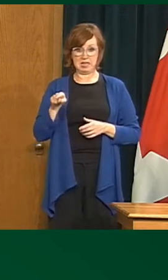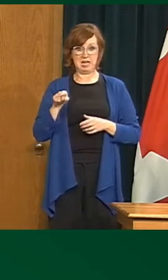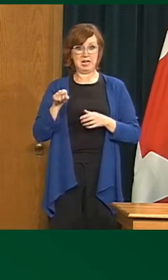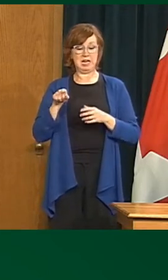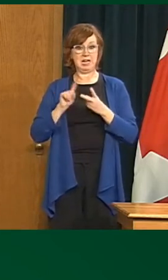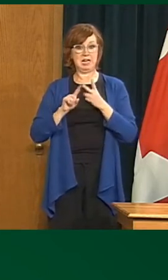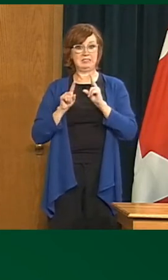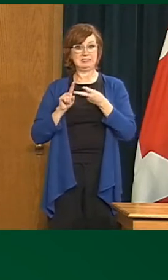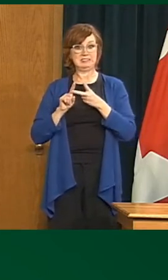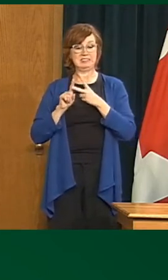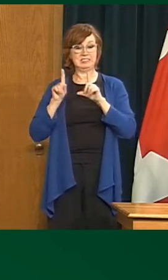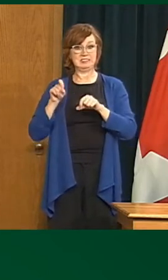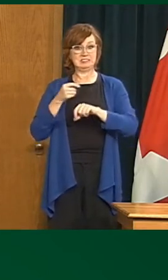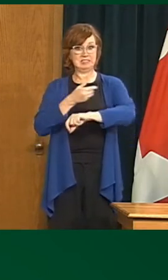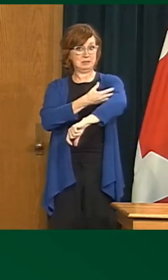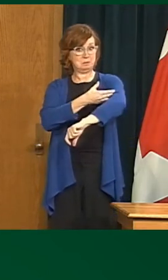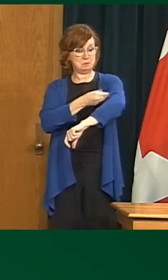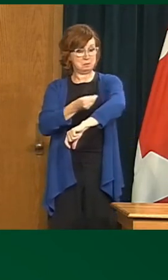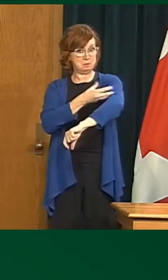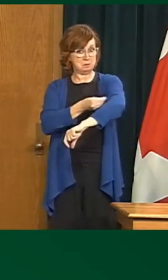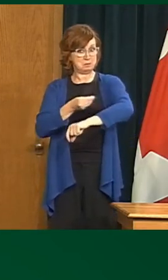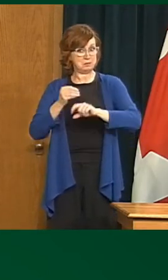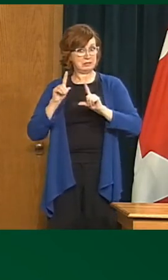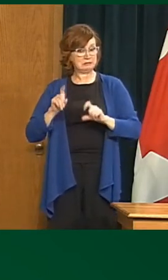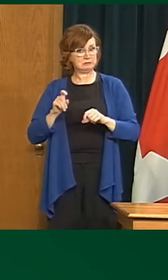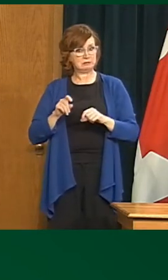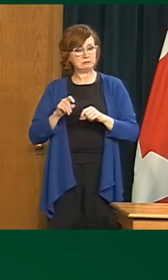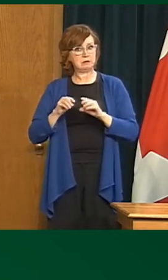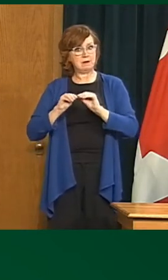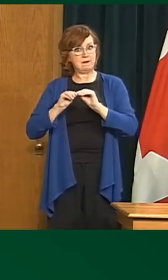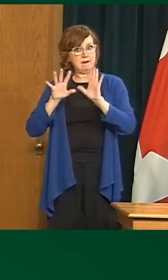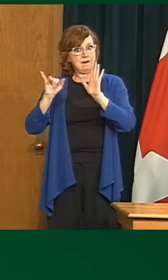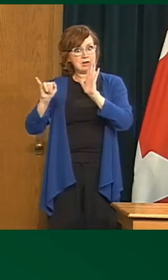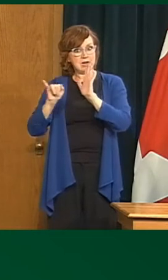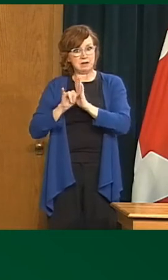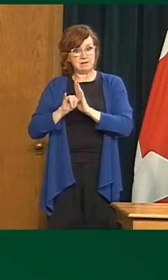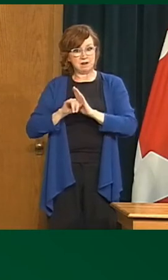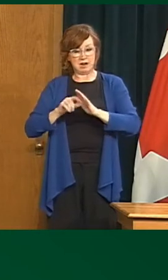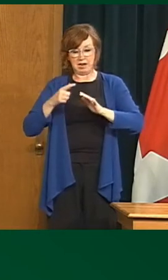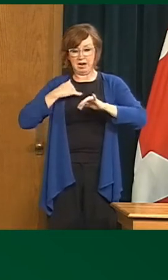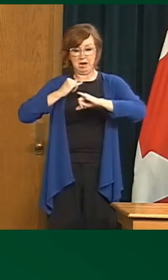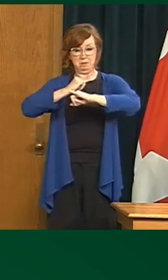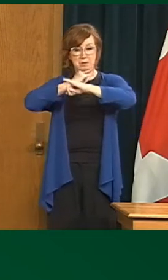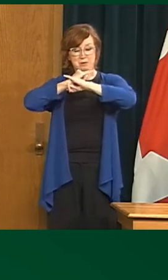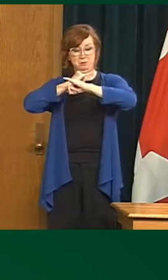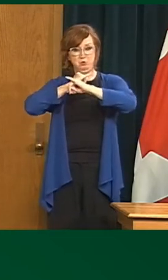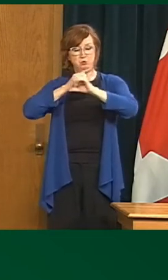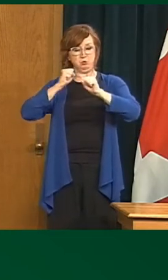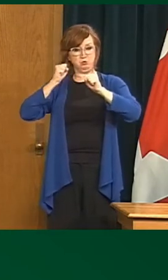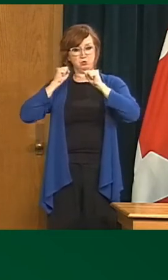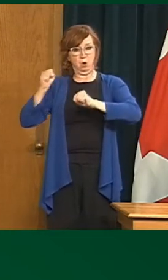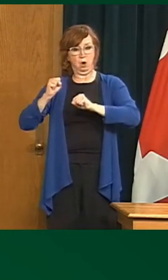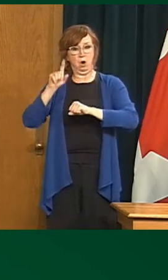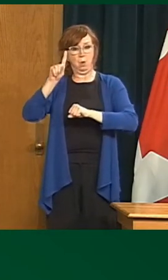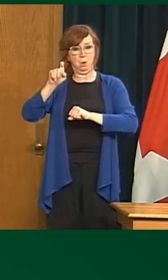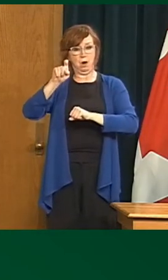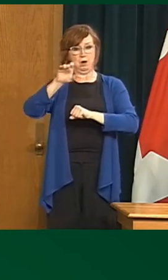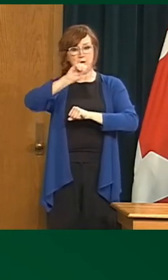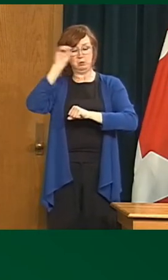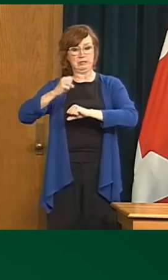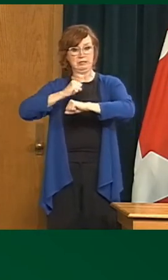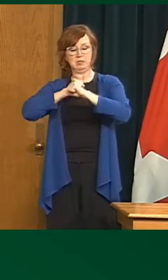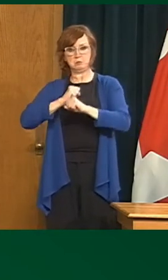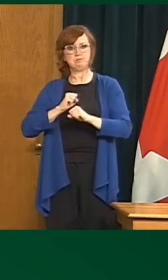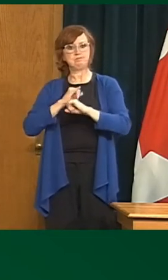a clear answer is not available. So that's another thing that the serology test will provide. But again, once